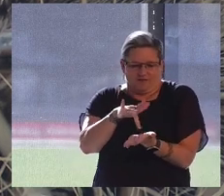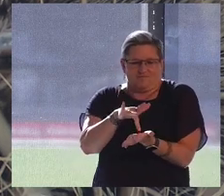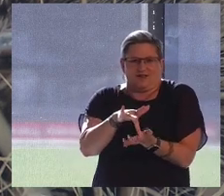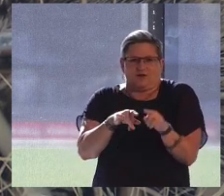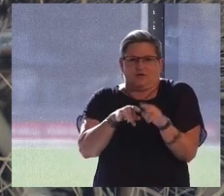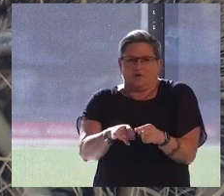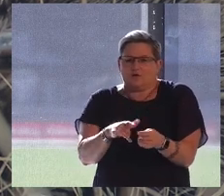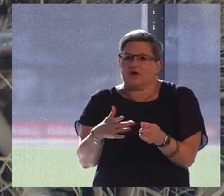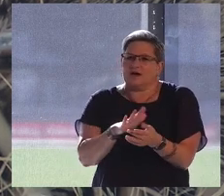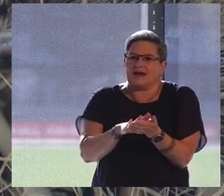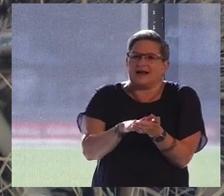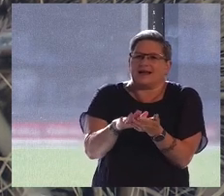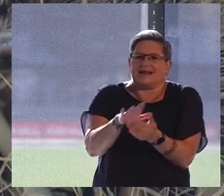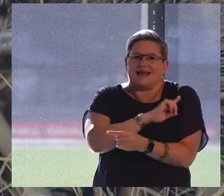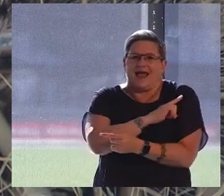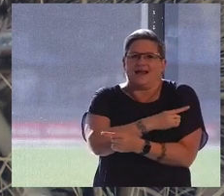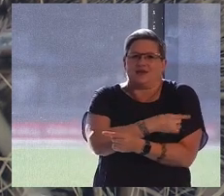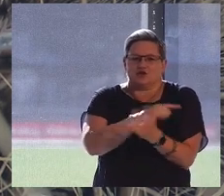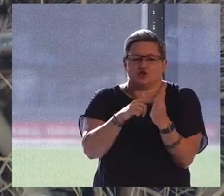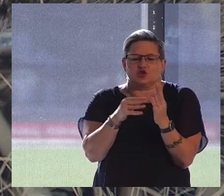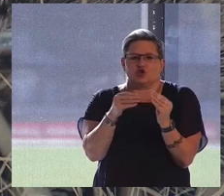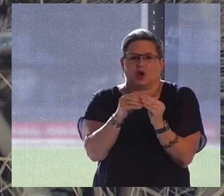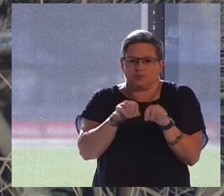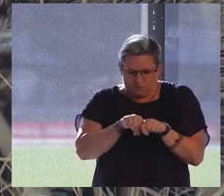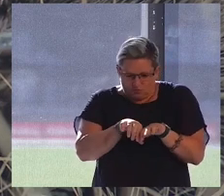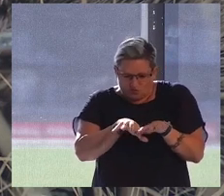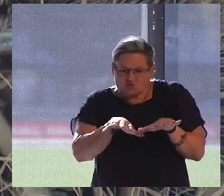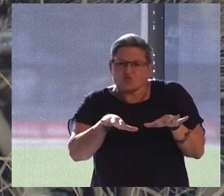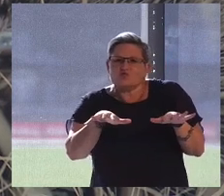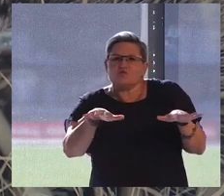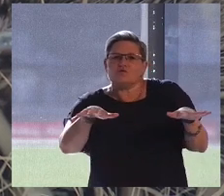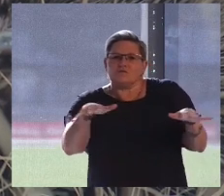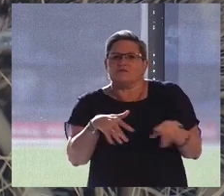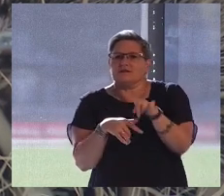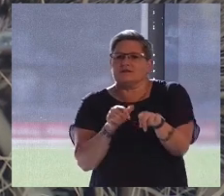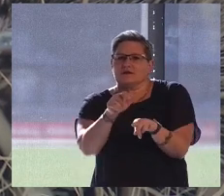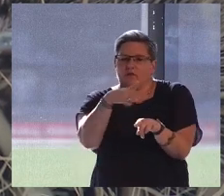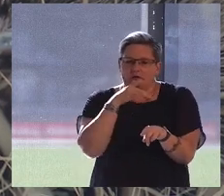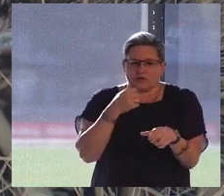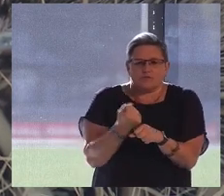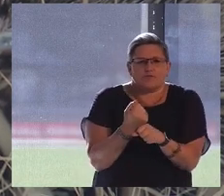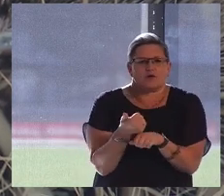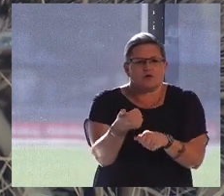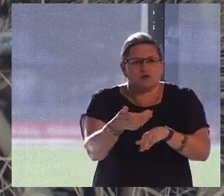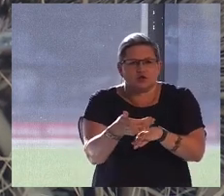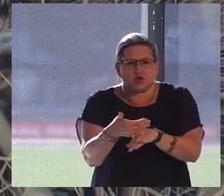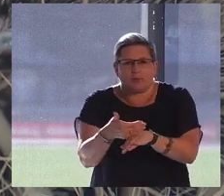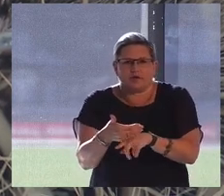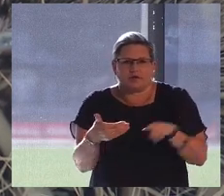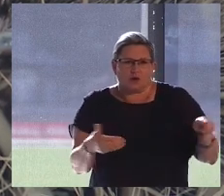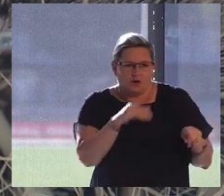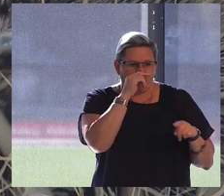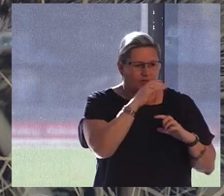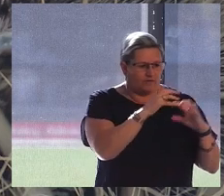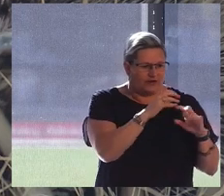done with incredible leadership from within the community to create good jobs, to transition people who have